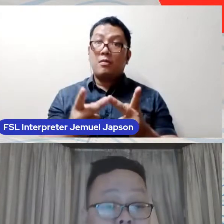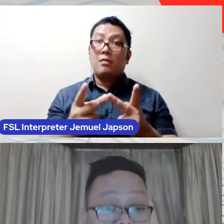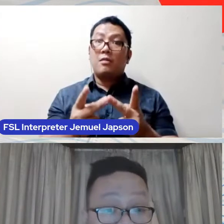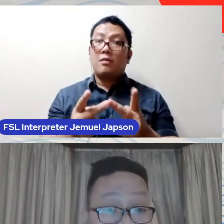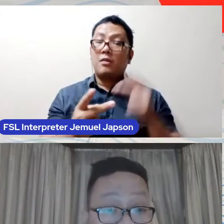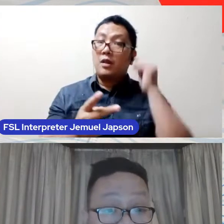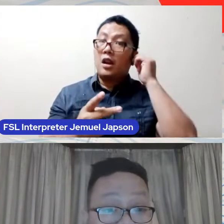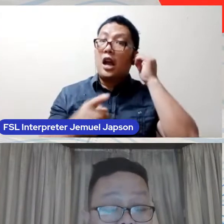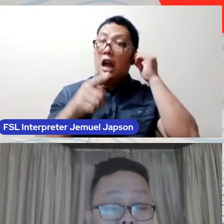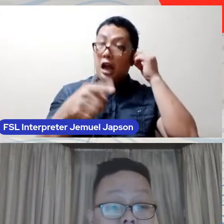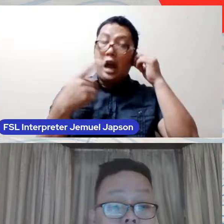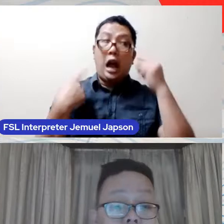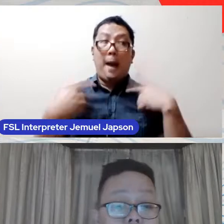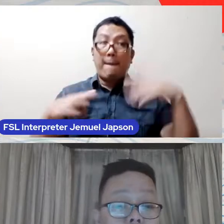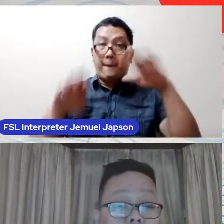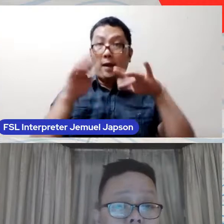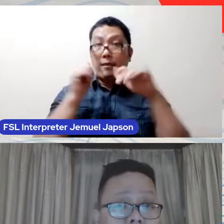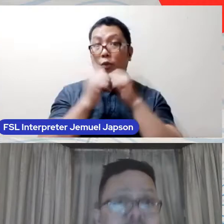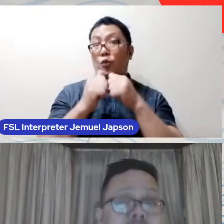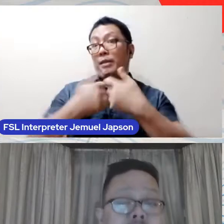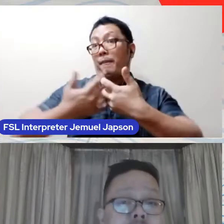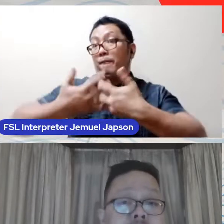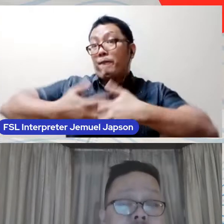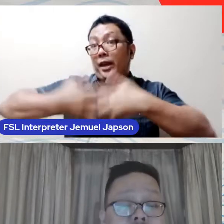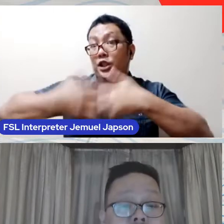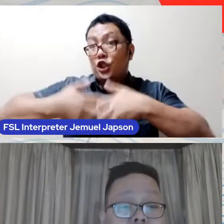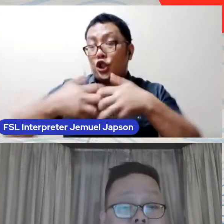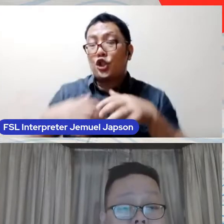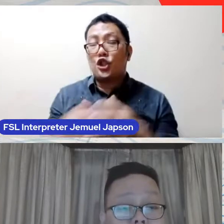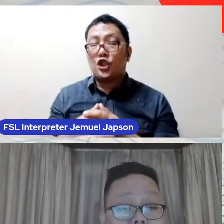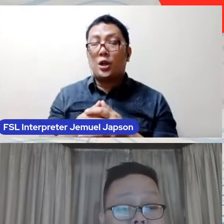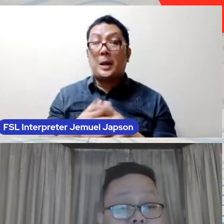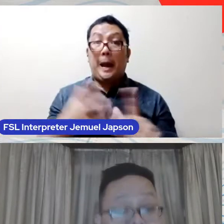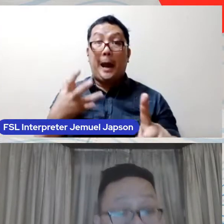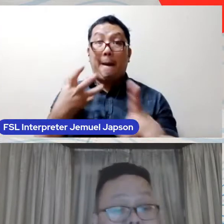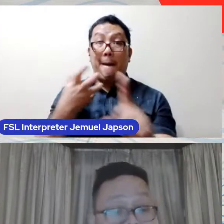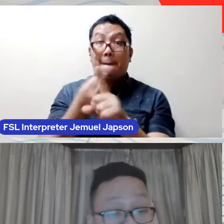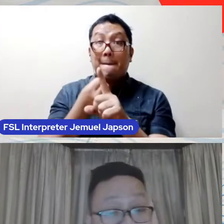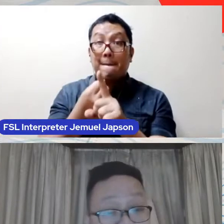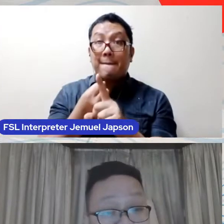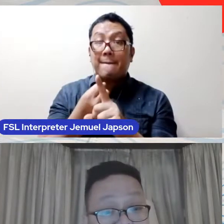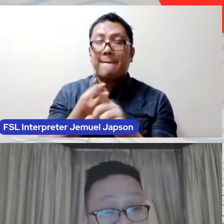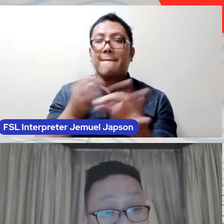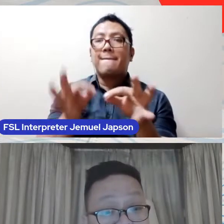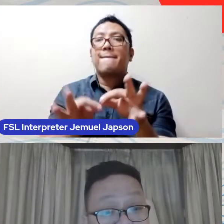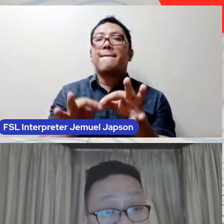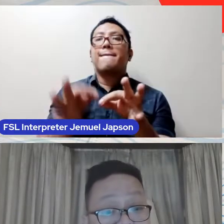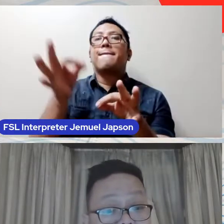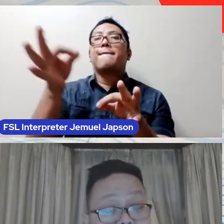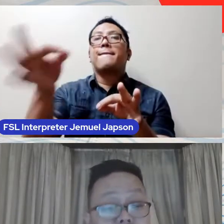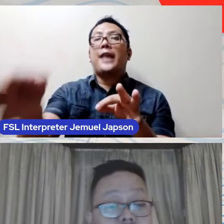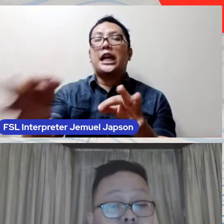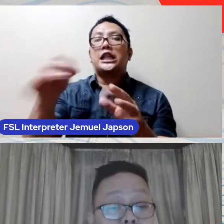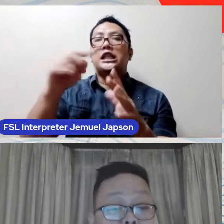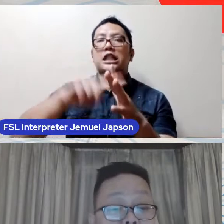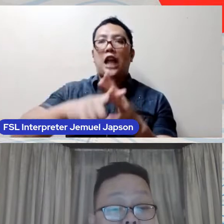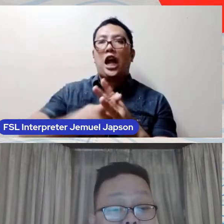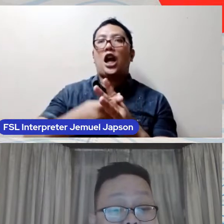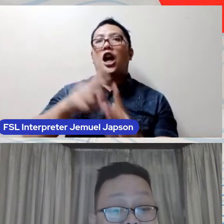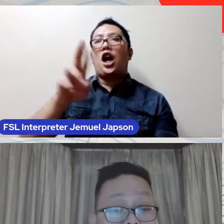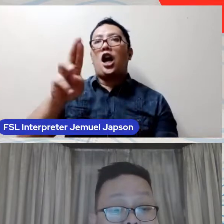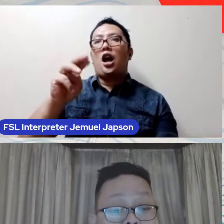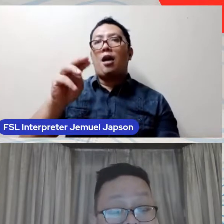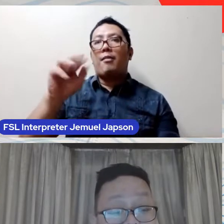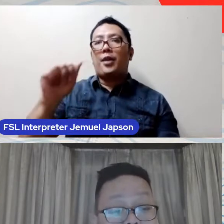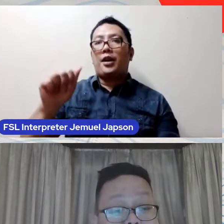nagka-problema with the machine. Ang pinaka-impact niyan kaagad is to delay the start of the RMA, obviously. Kasi hindi mo makukuha